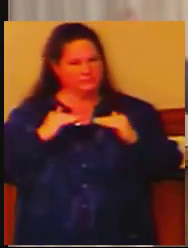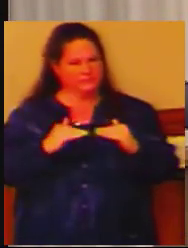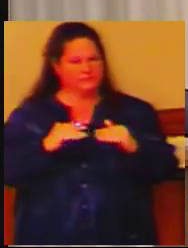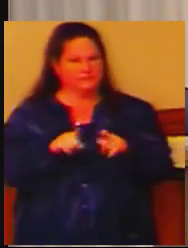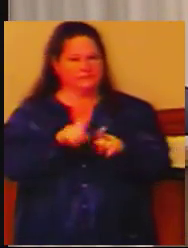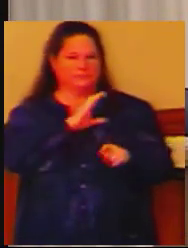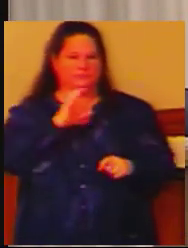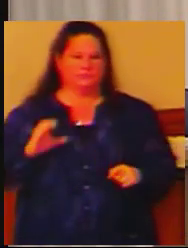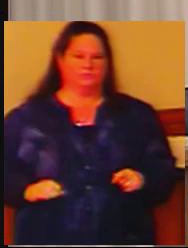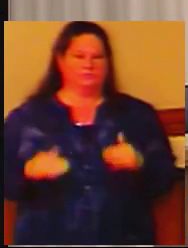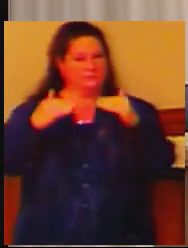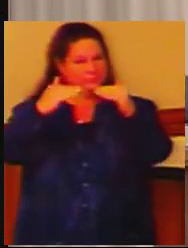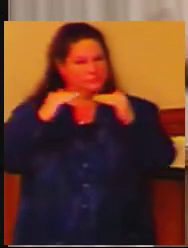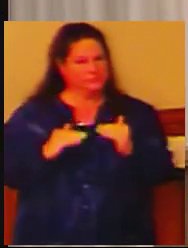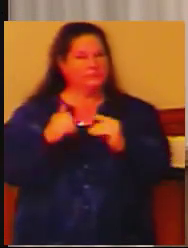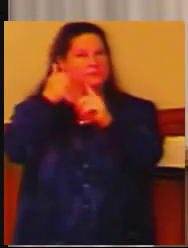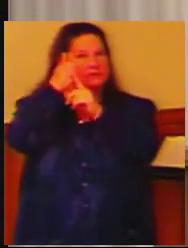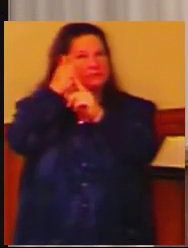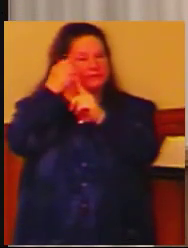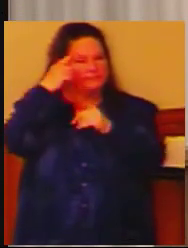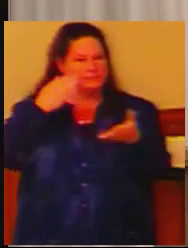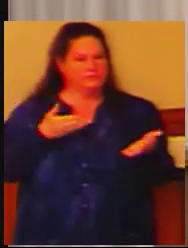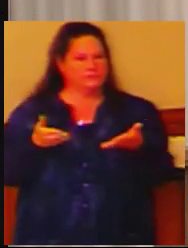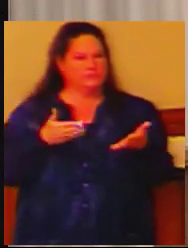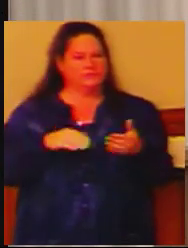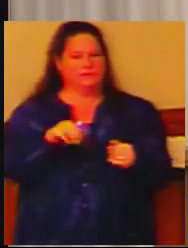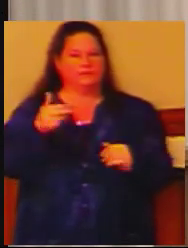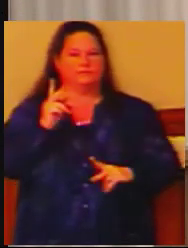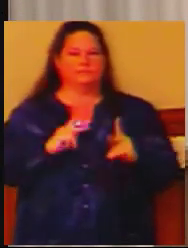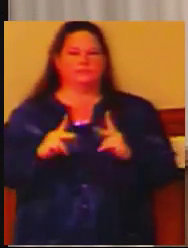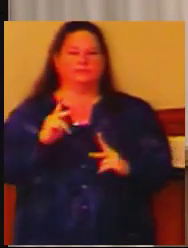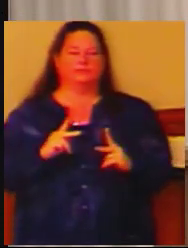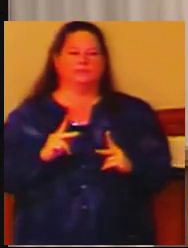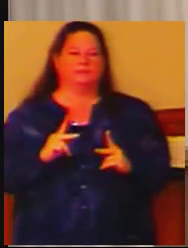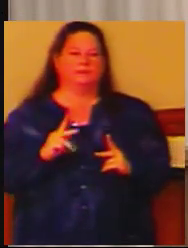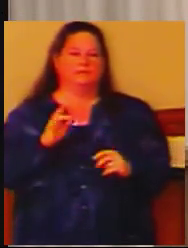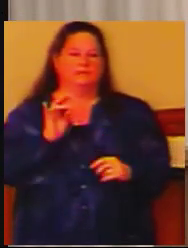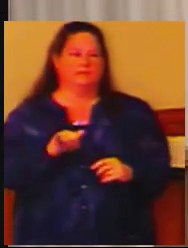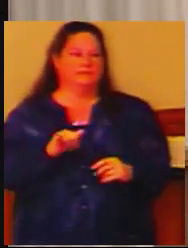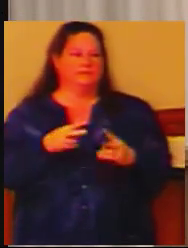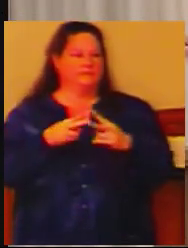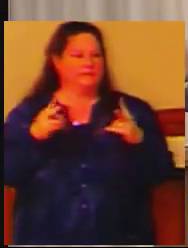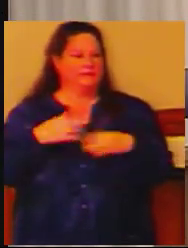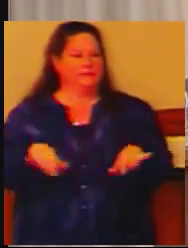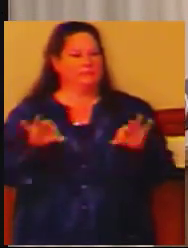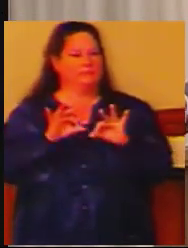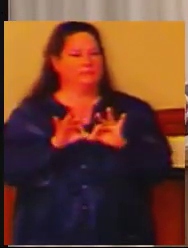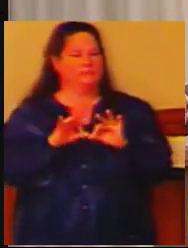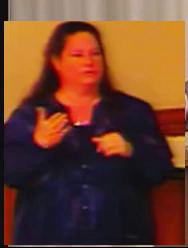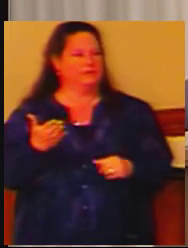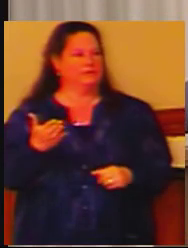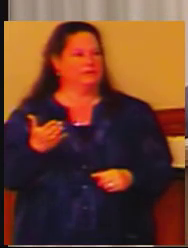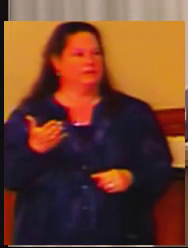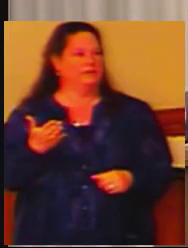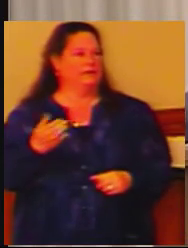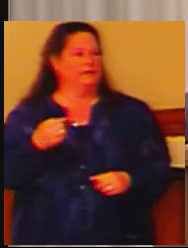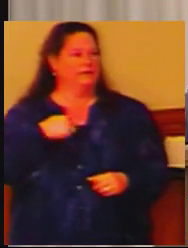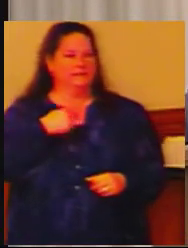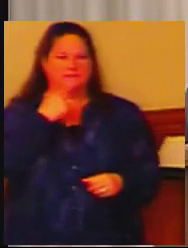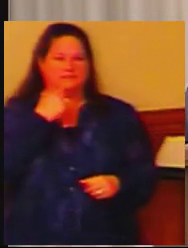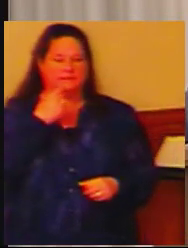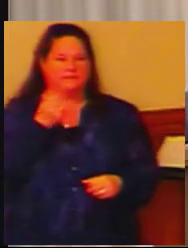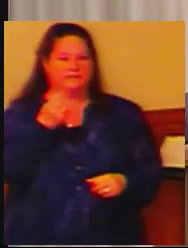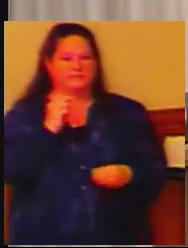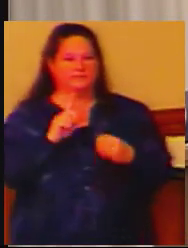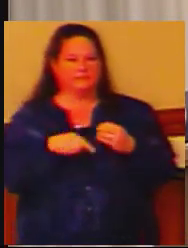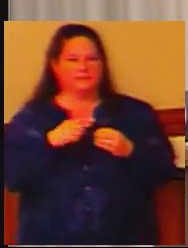lowered himself, and serve others. So that's a very important thing. And I mentioned a little